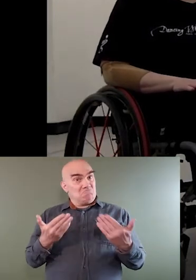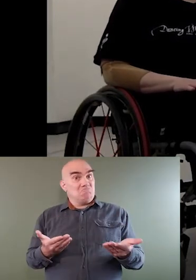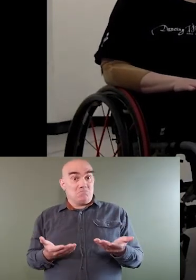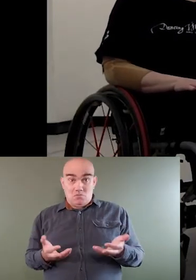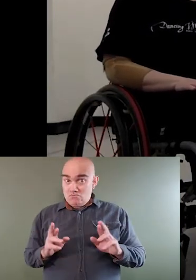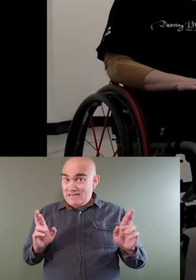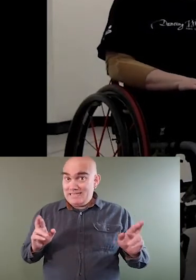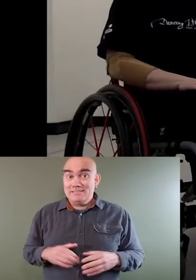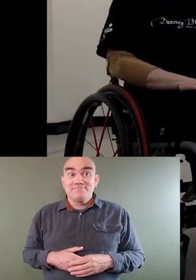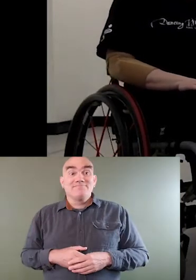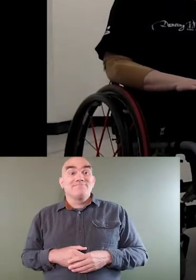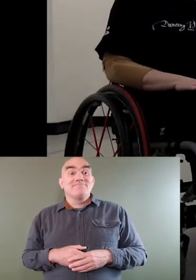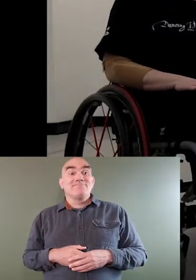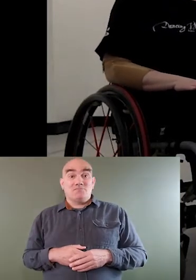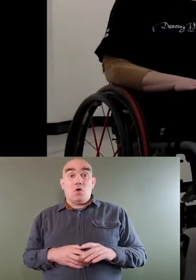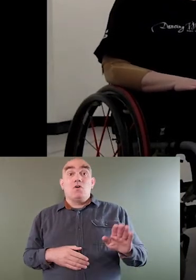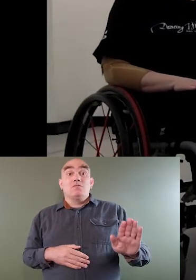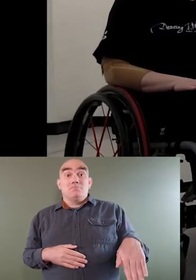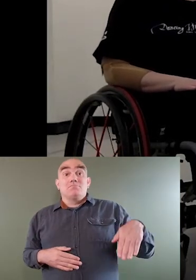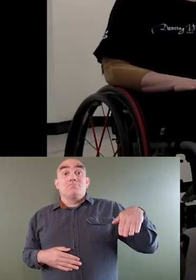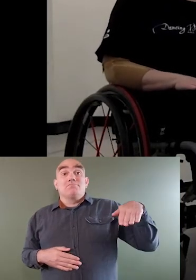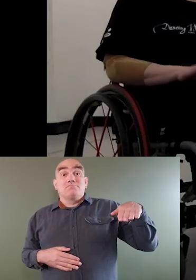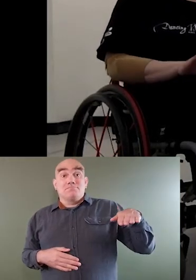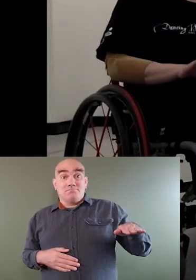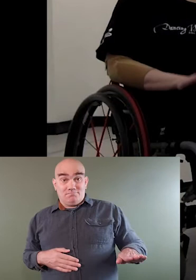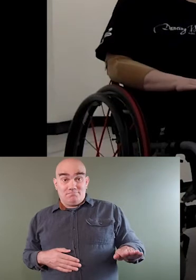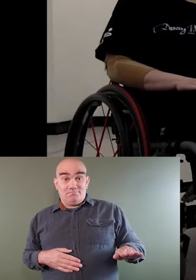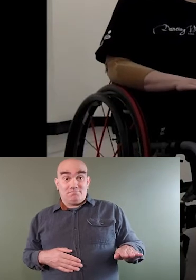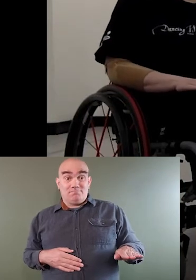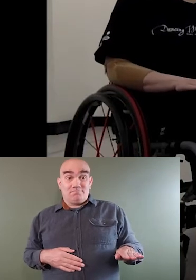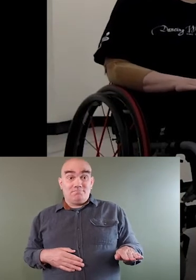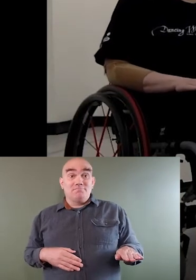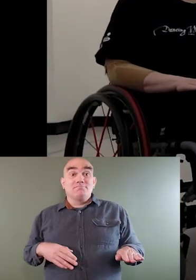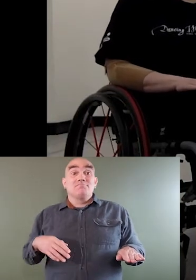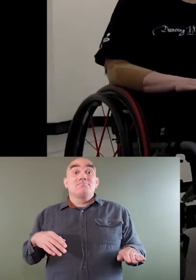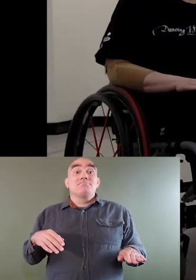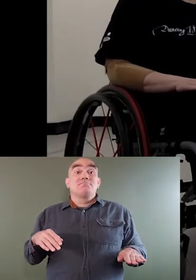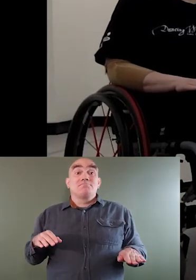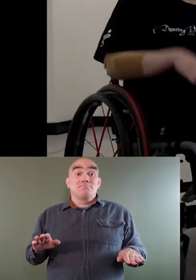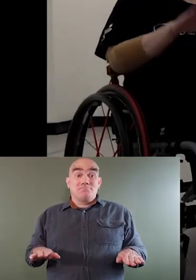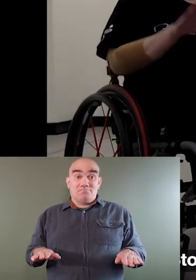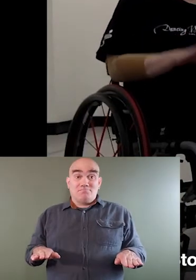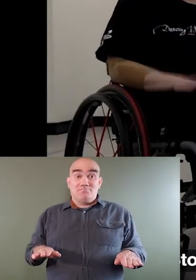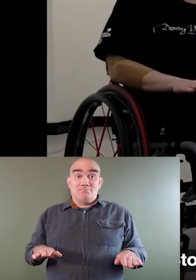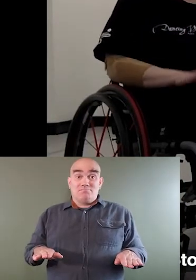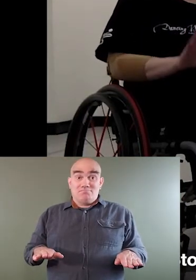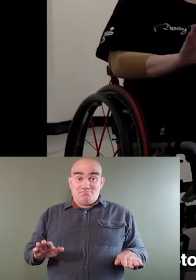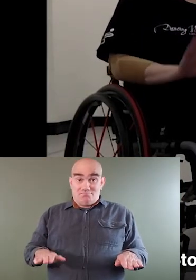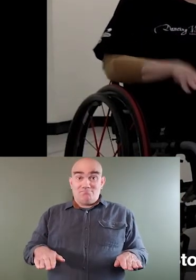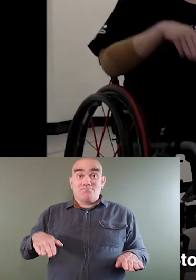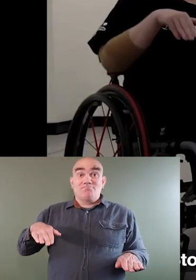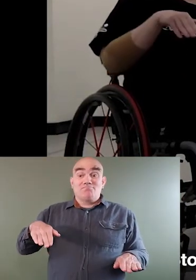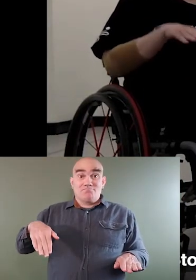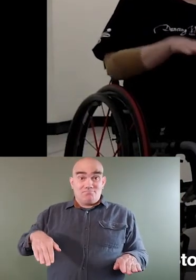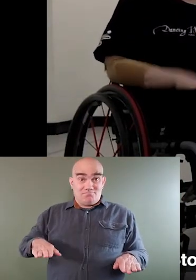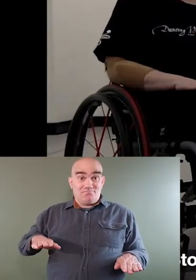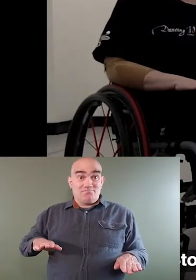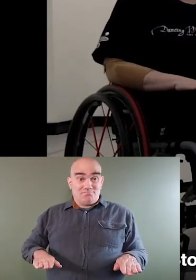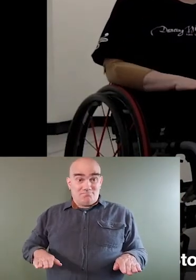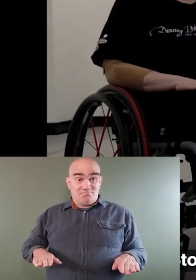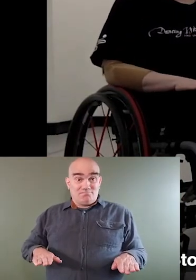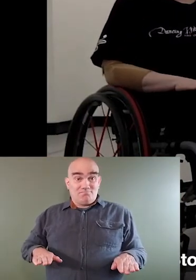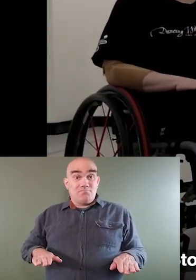time, nice ball. Ready, go. Stomp, spank, step. Stomp, spank,